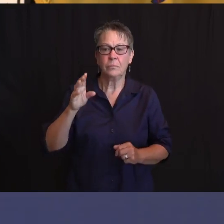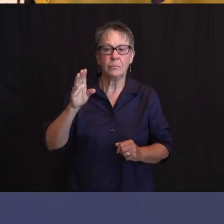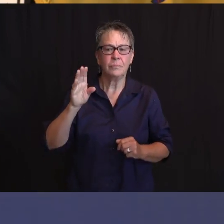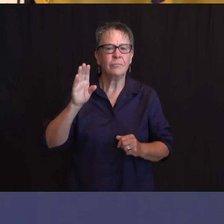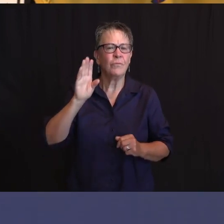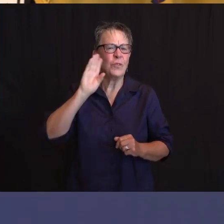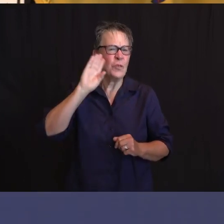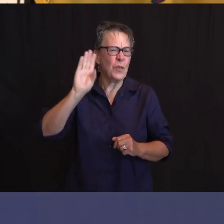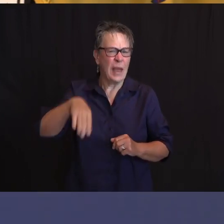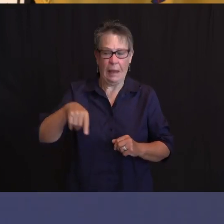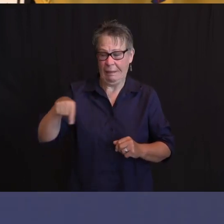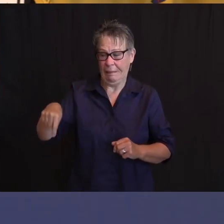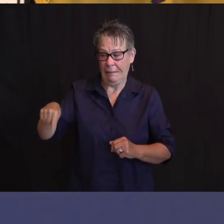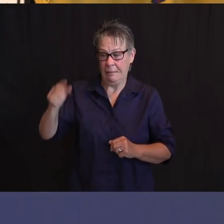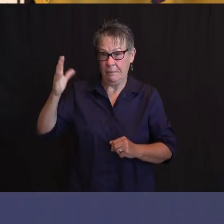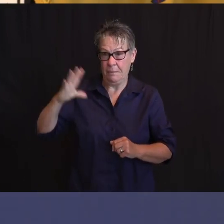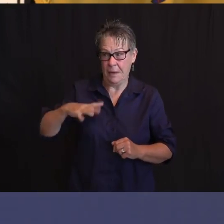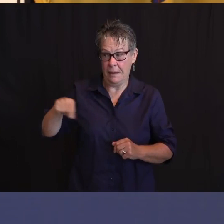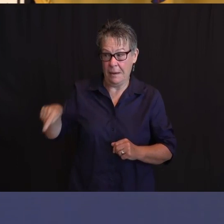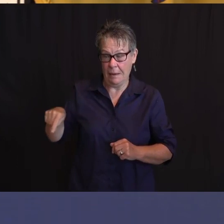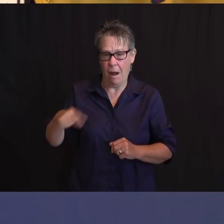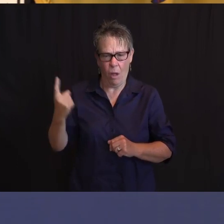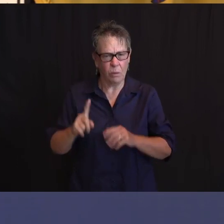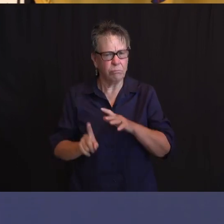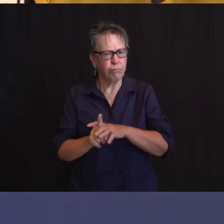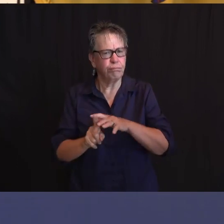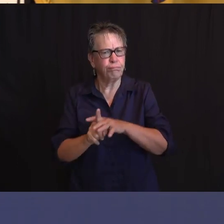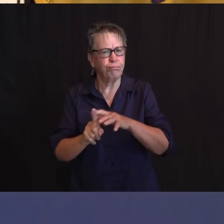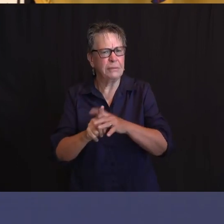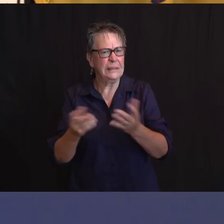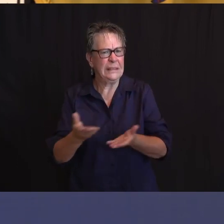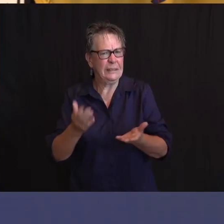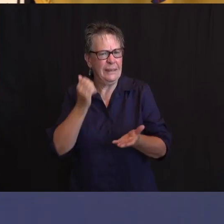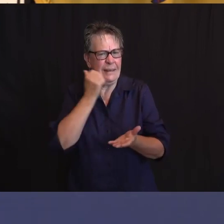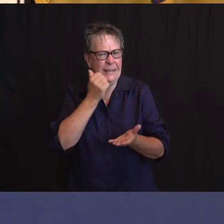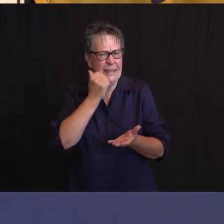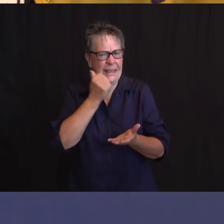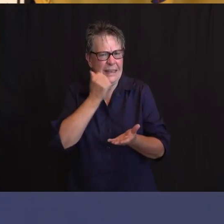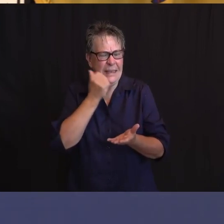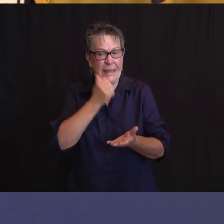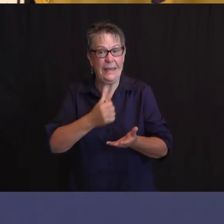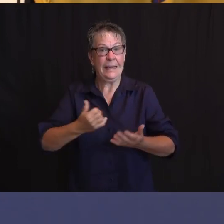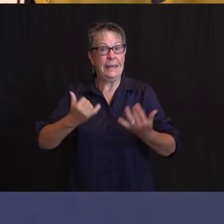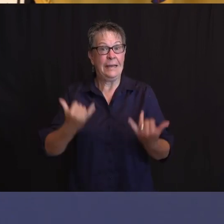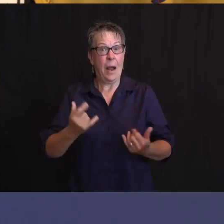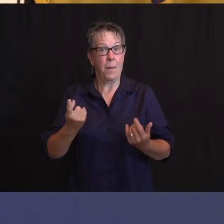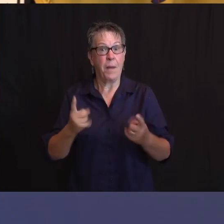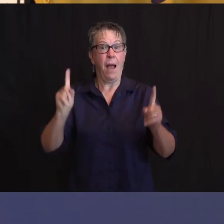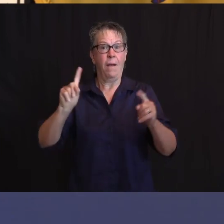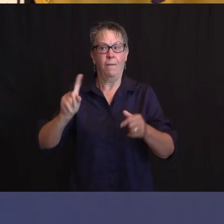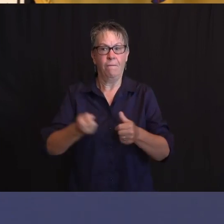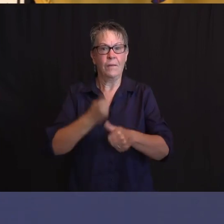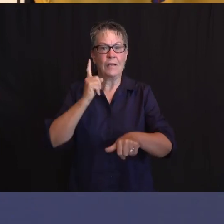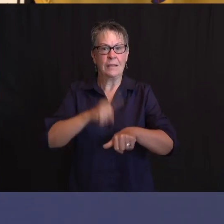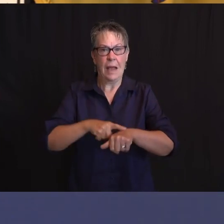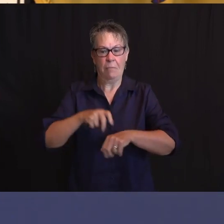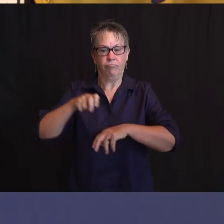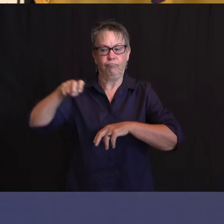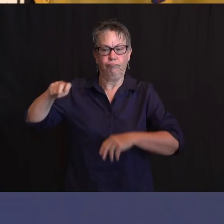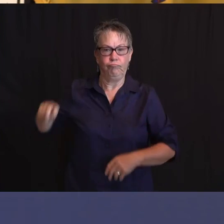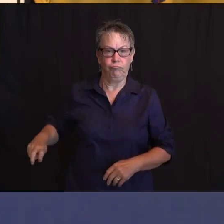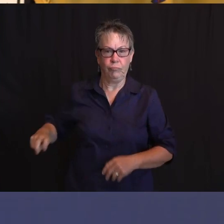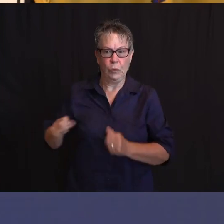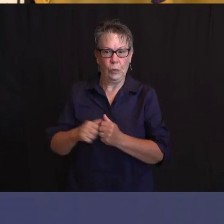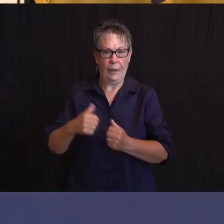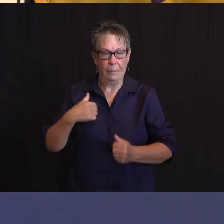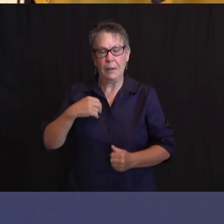for the first time in at least a while, the Director of the Office of Homeland Security and Preparedness. To my left, Jared Maples. Jared, great to have you. I also